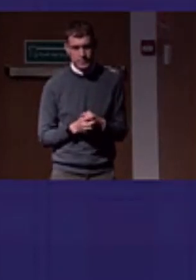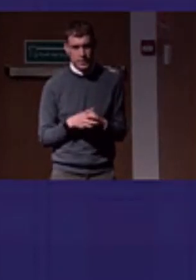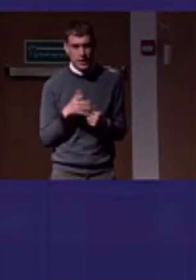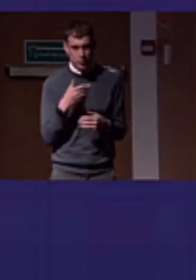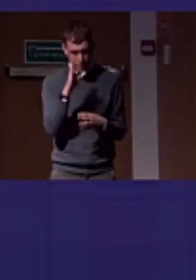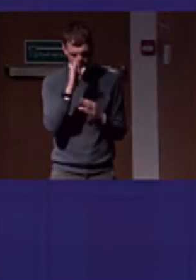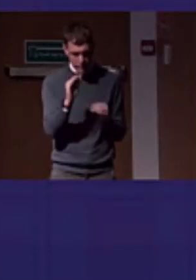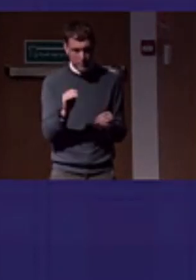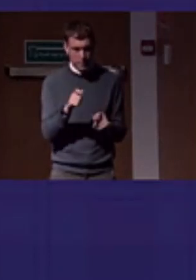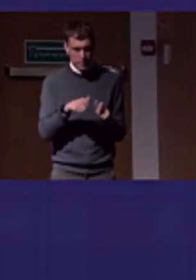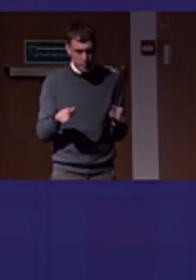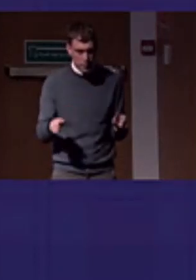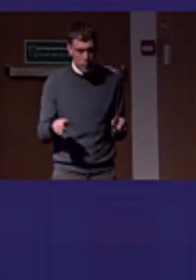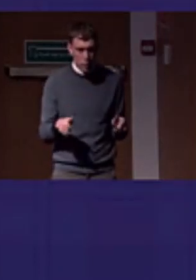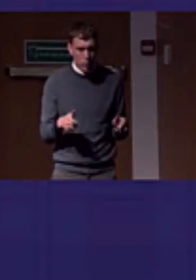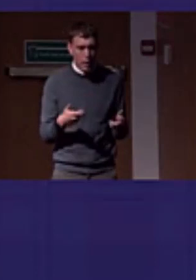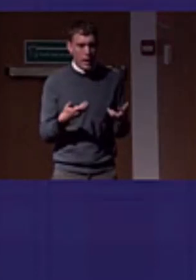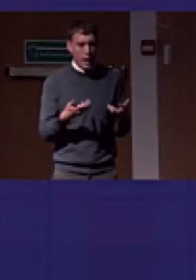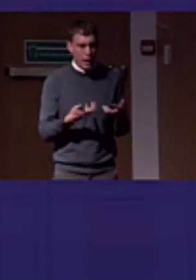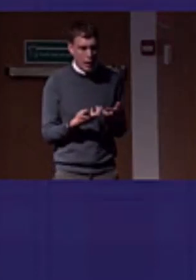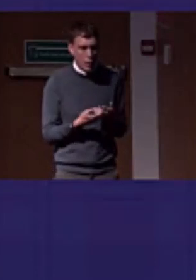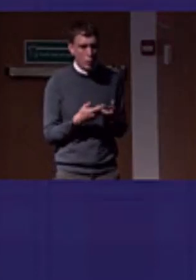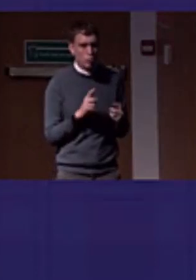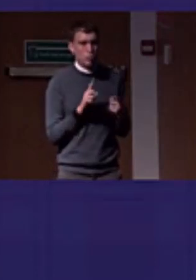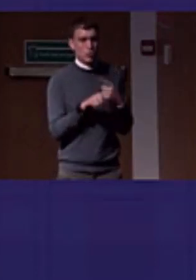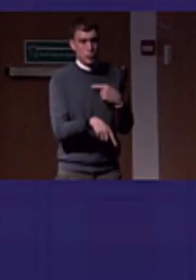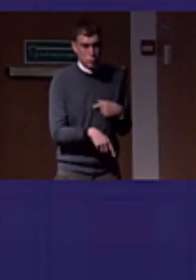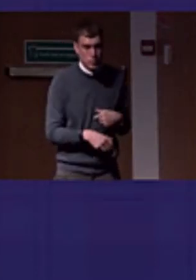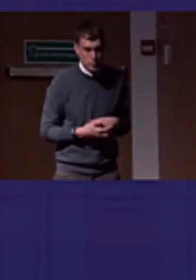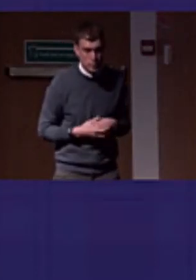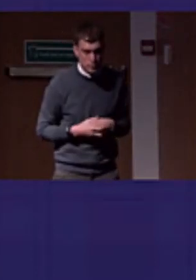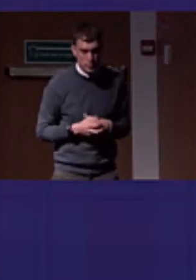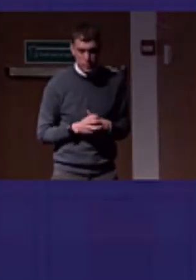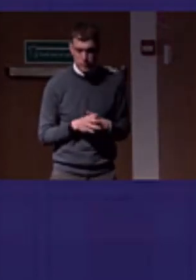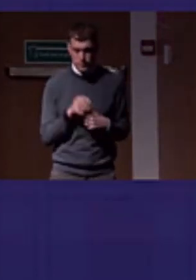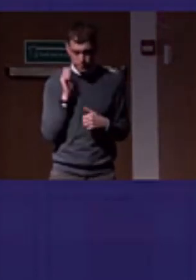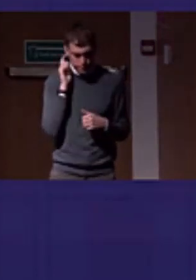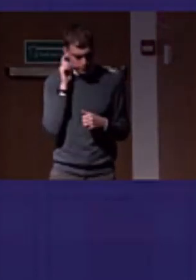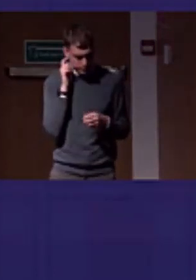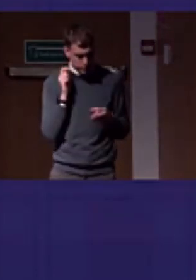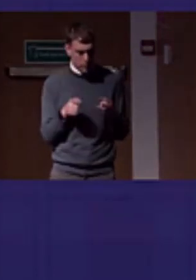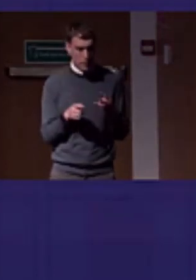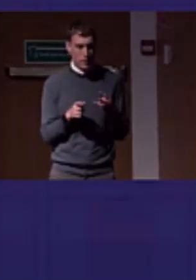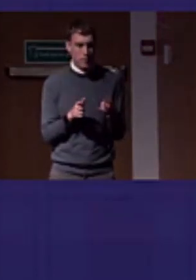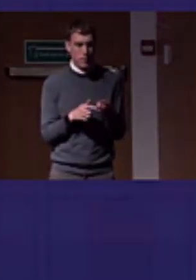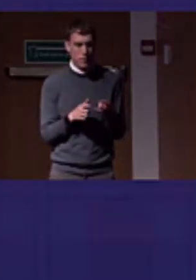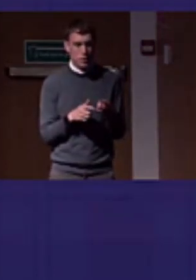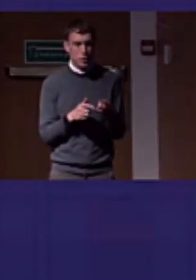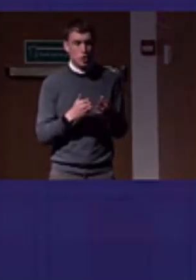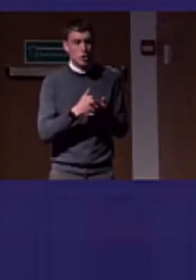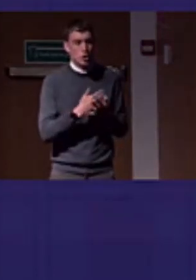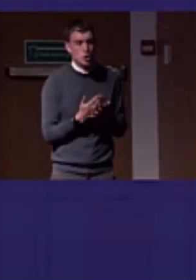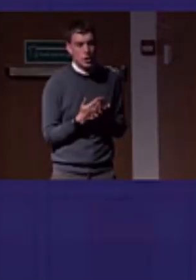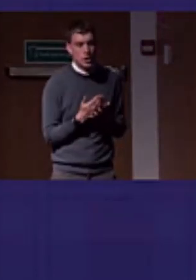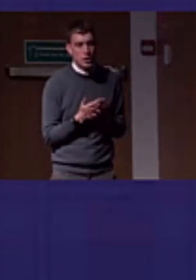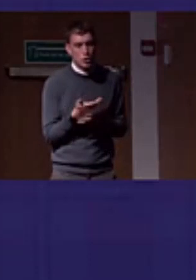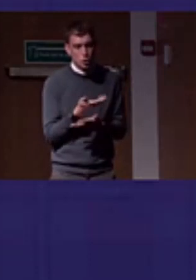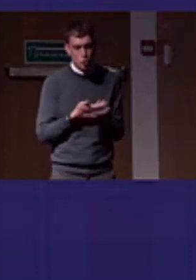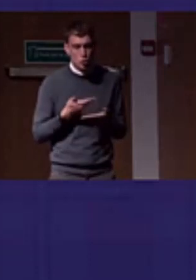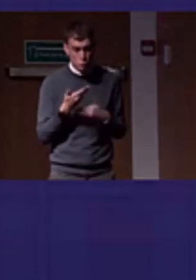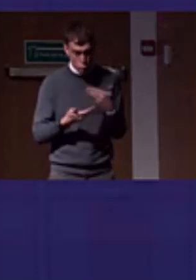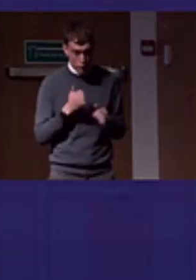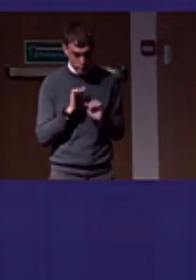let people have the nuance on how they want to present it. Third, share your story, but never share anyone's